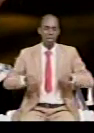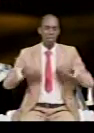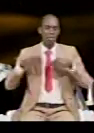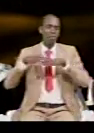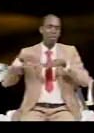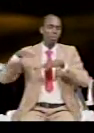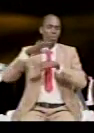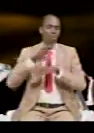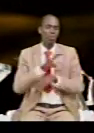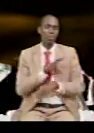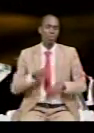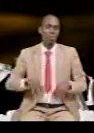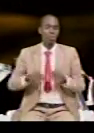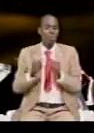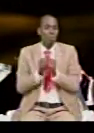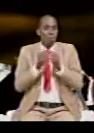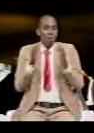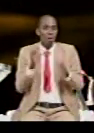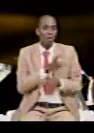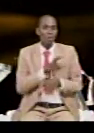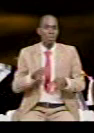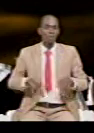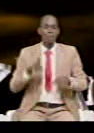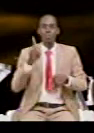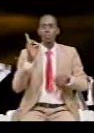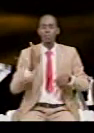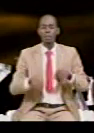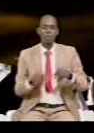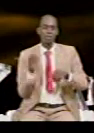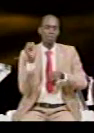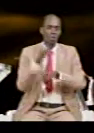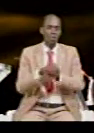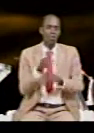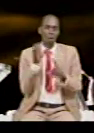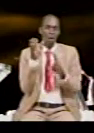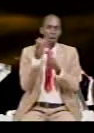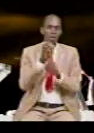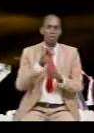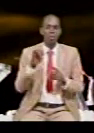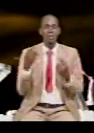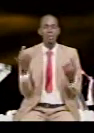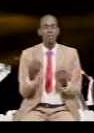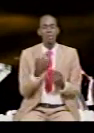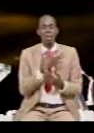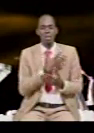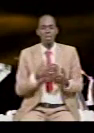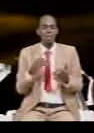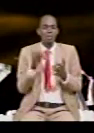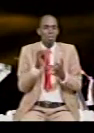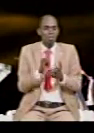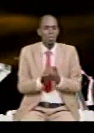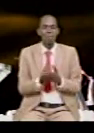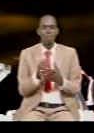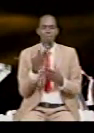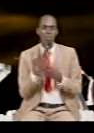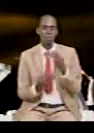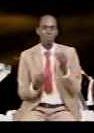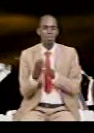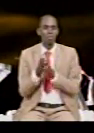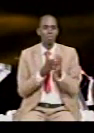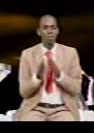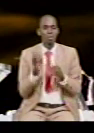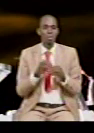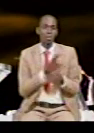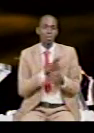Without Christ, we cannot overcome certain sins and lukewarmness. He says, without me, ye can